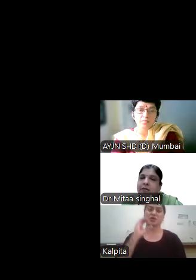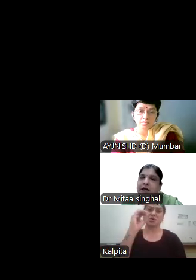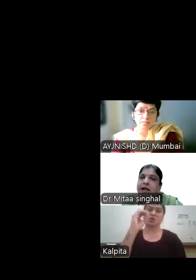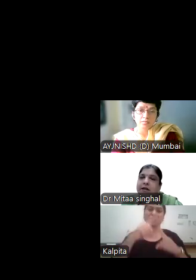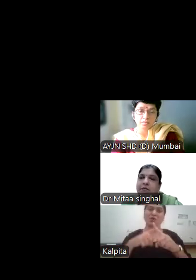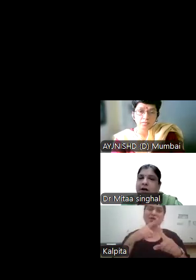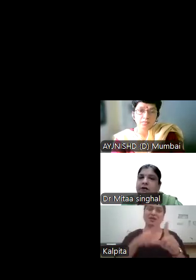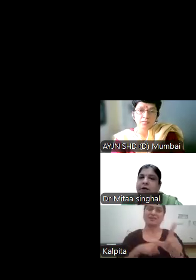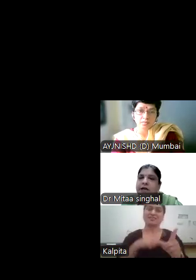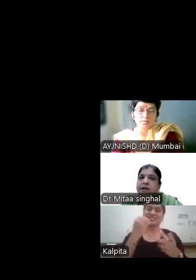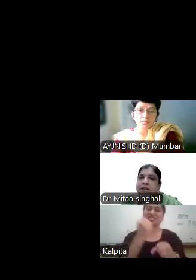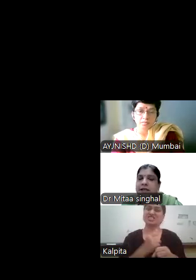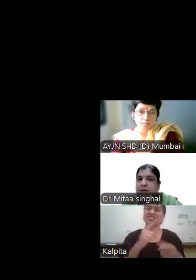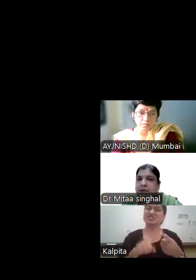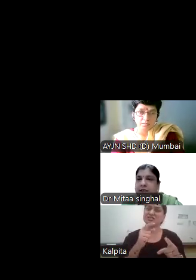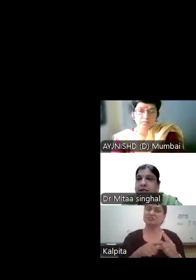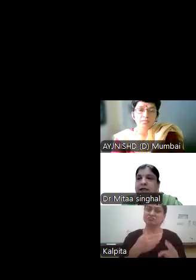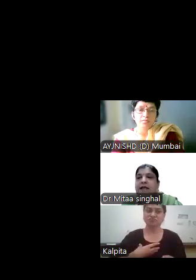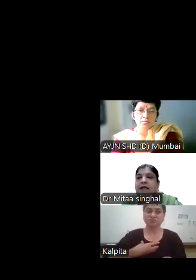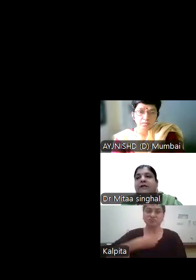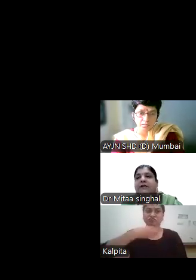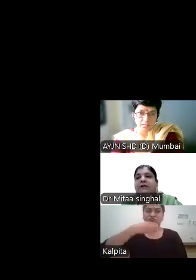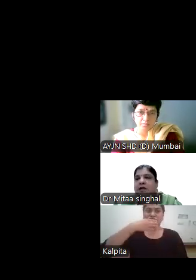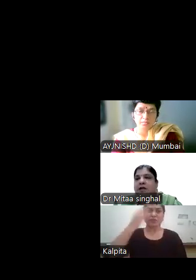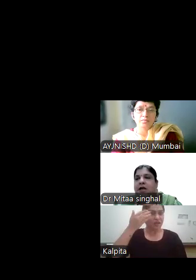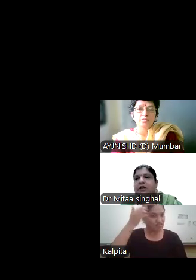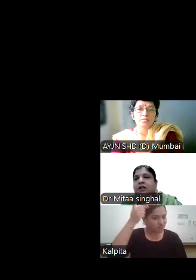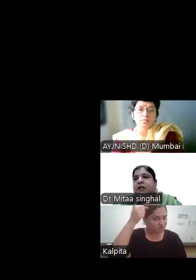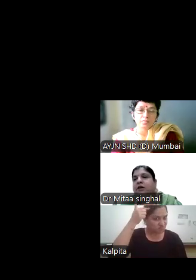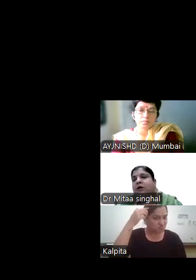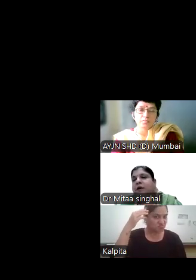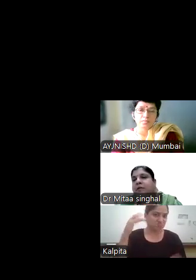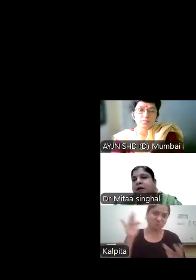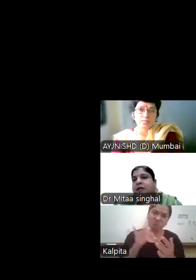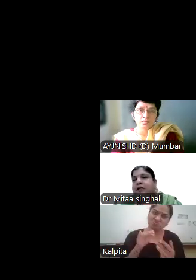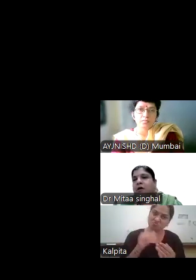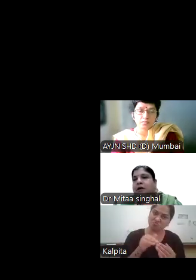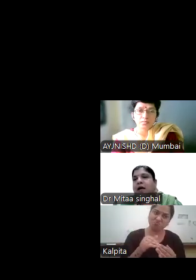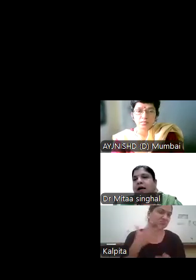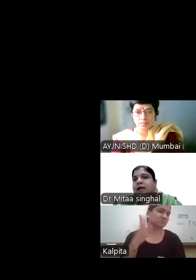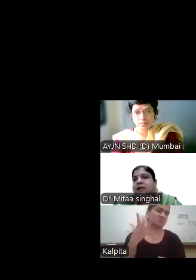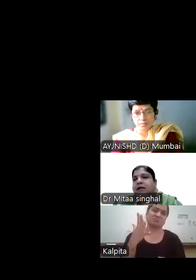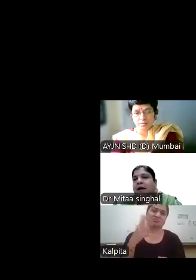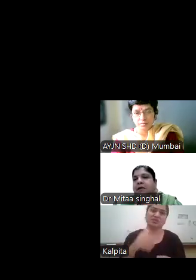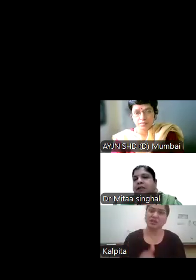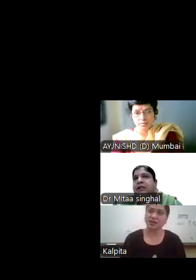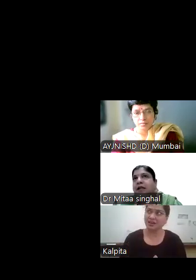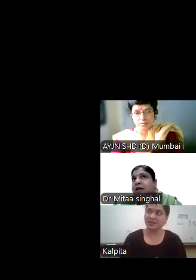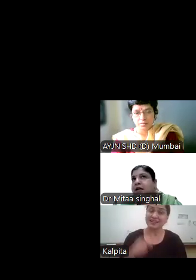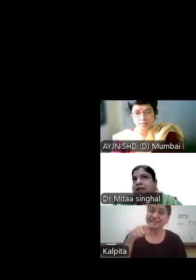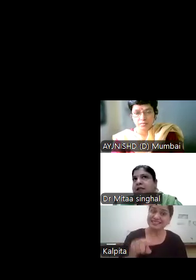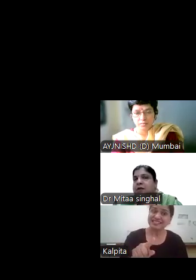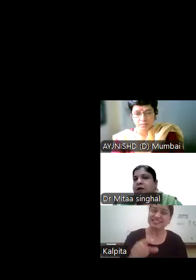in the brain, and the part of the brain which is damaged is irreversible. So it's a neurodevelopmental disorder and the damage